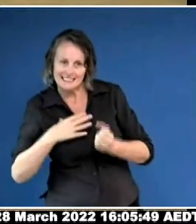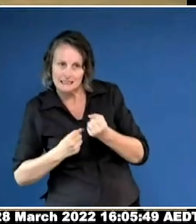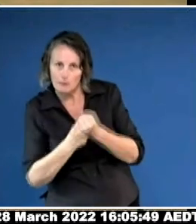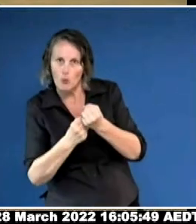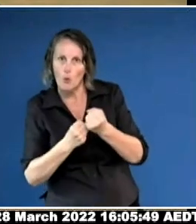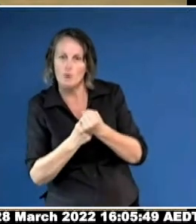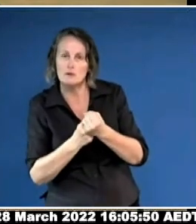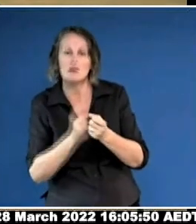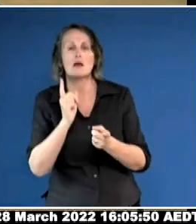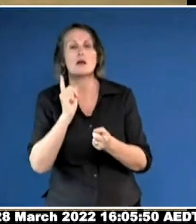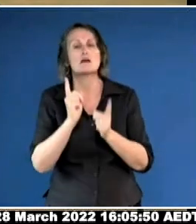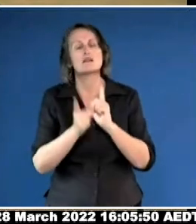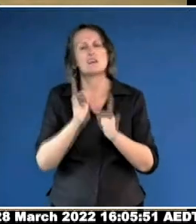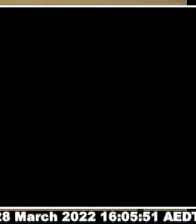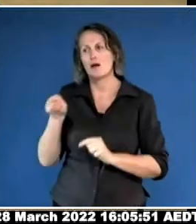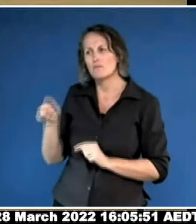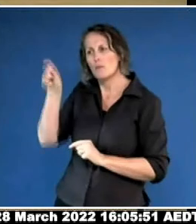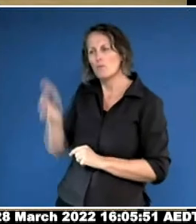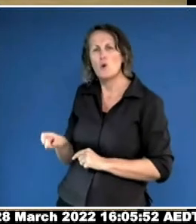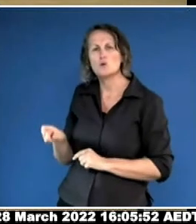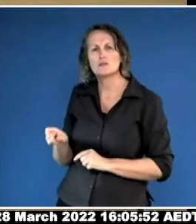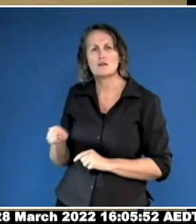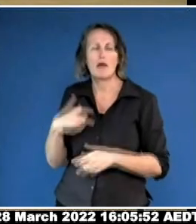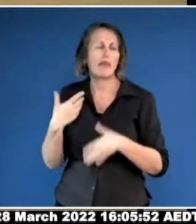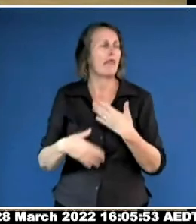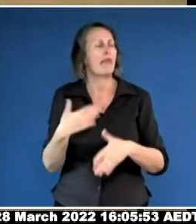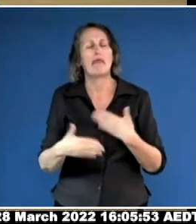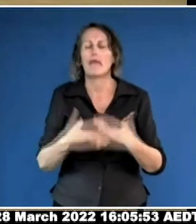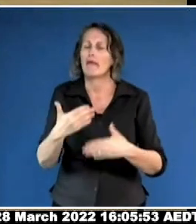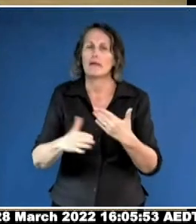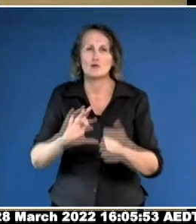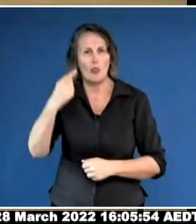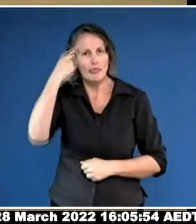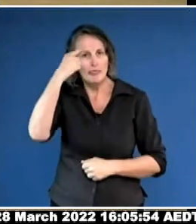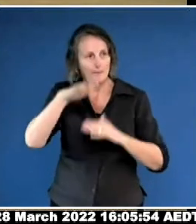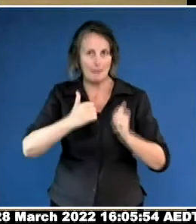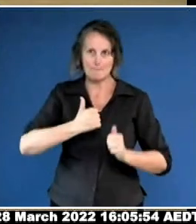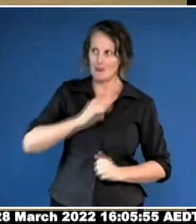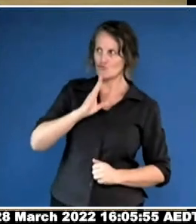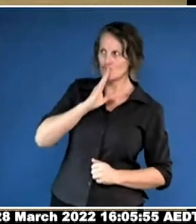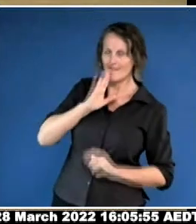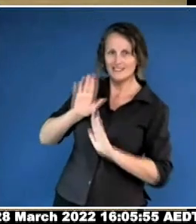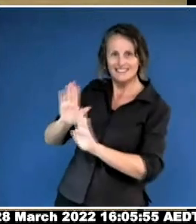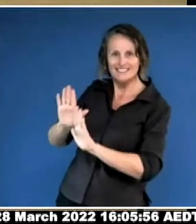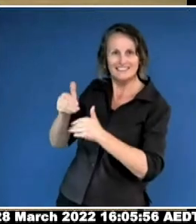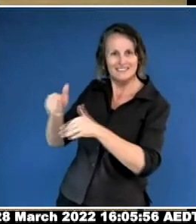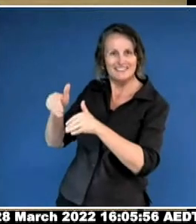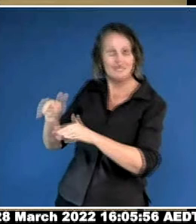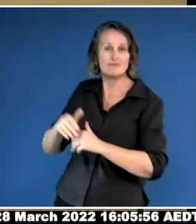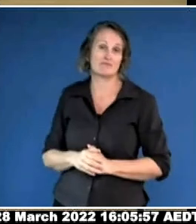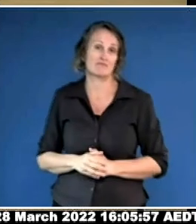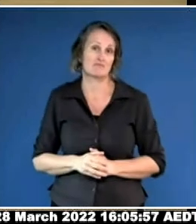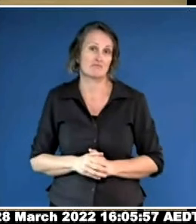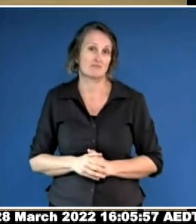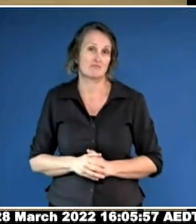pattern of undertaking tasks without consideration for my personal privacy and space. For example, arriving for work